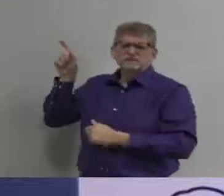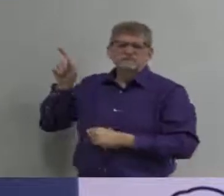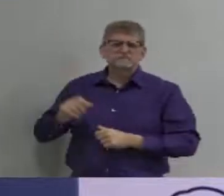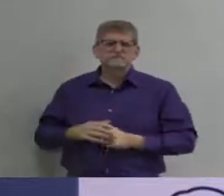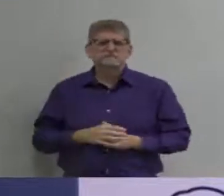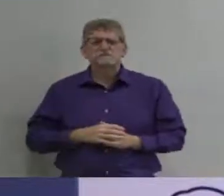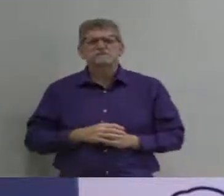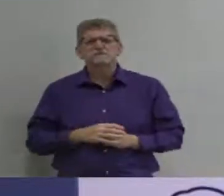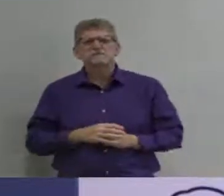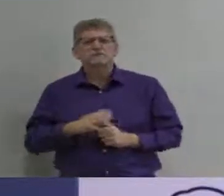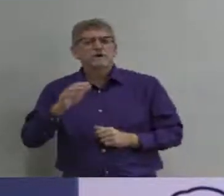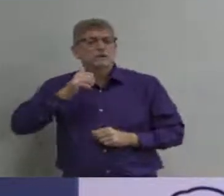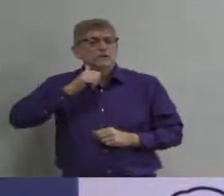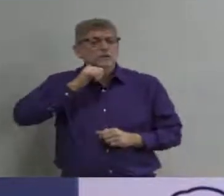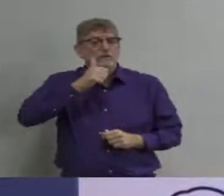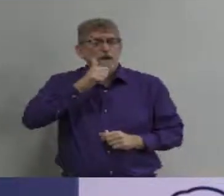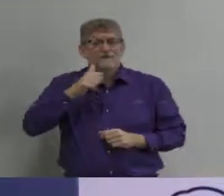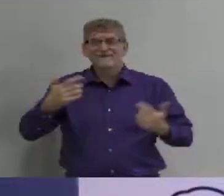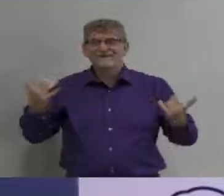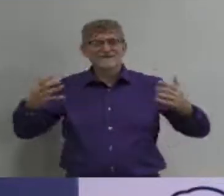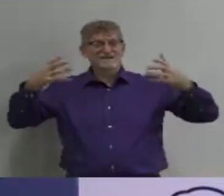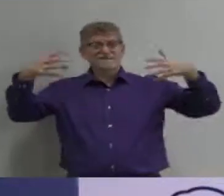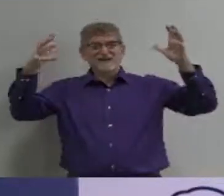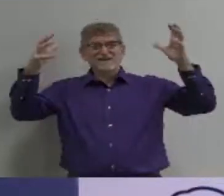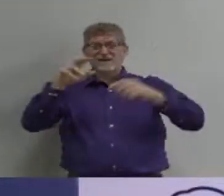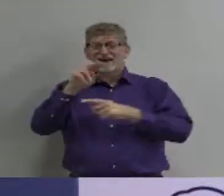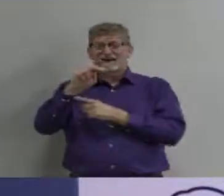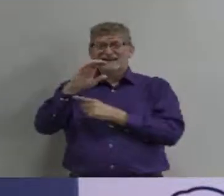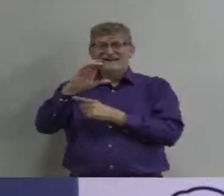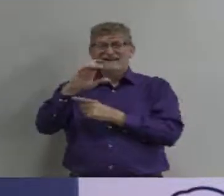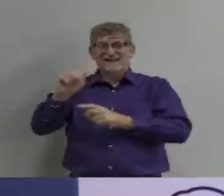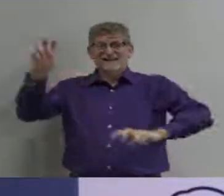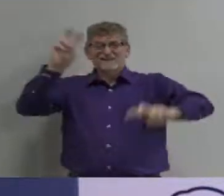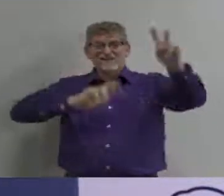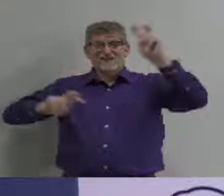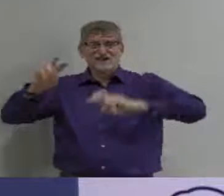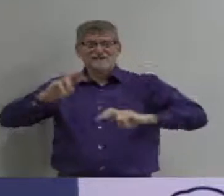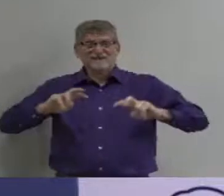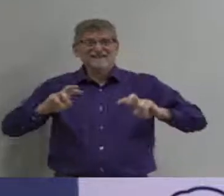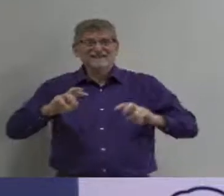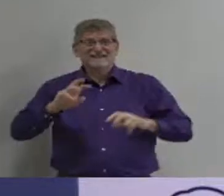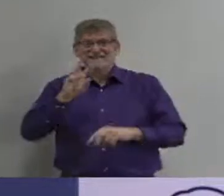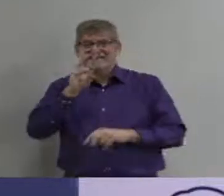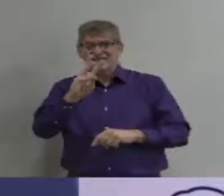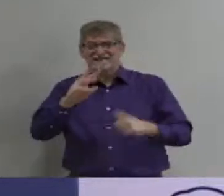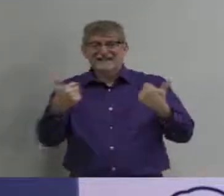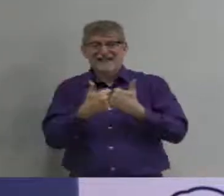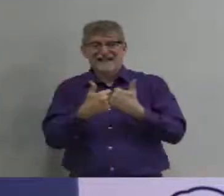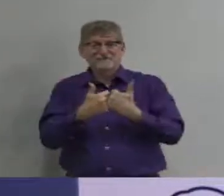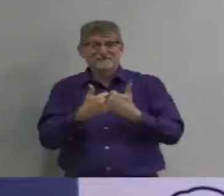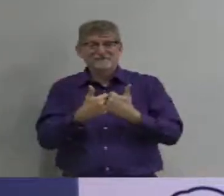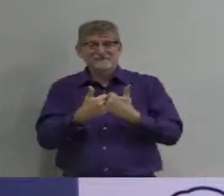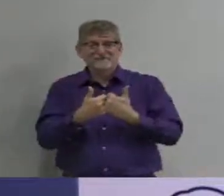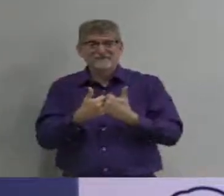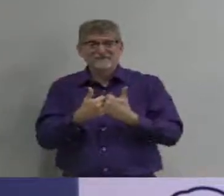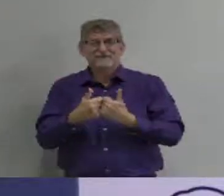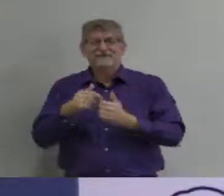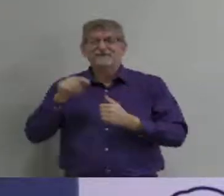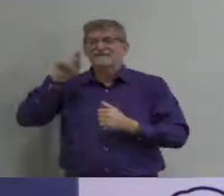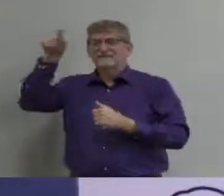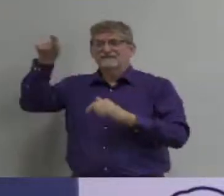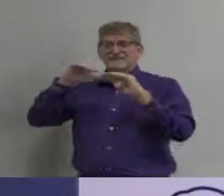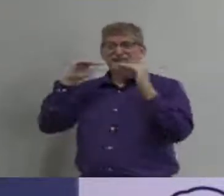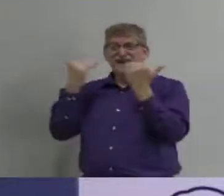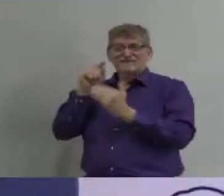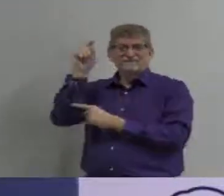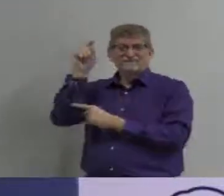Tomorrow, the NCAA men's basketball tournament begins, with 6 games being played at Mackey Arena. While this is an exciting time for our